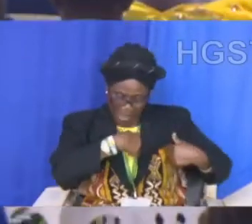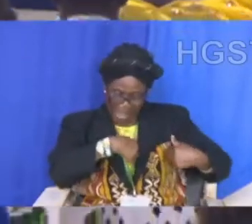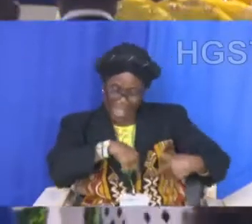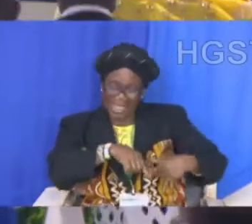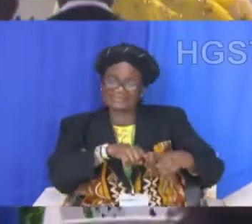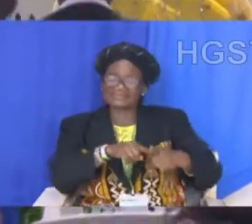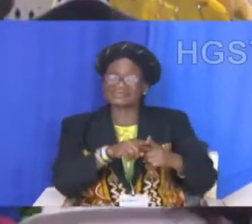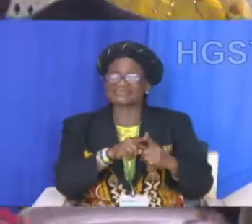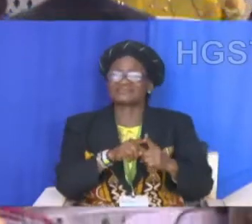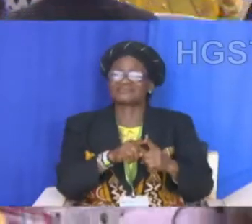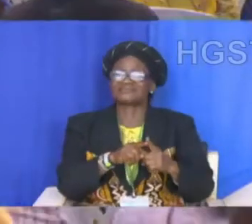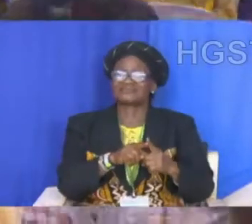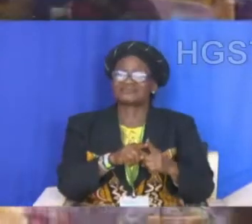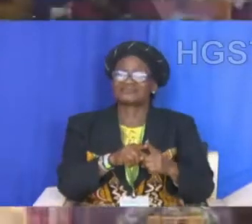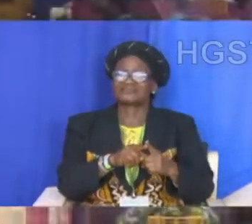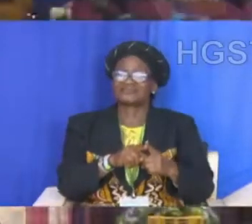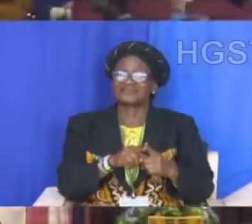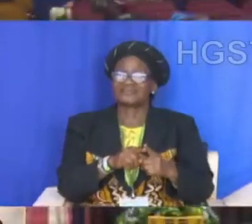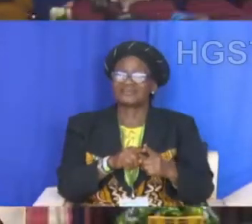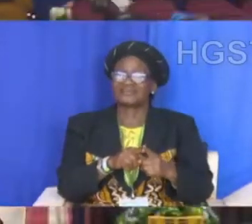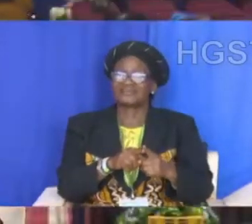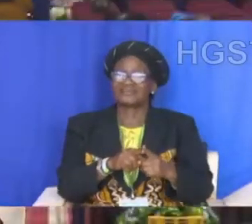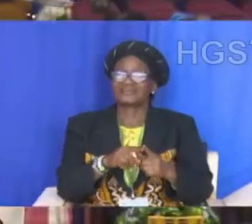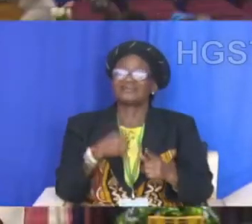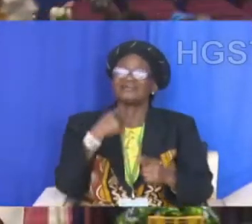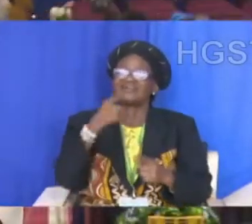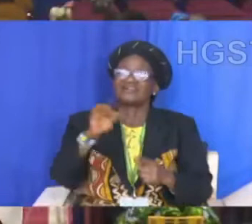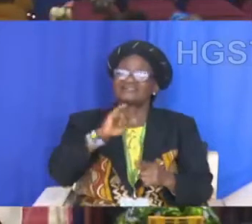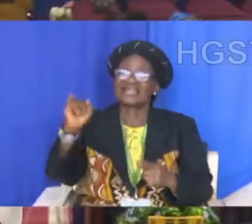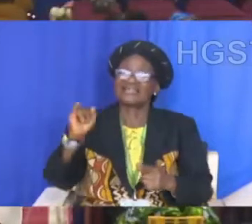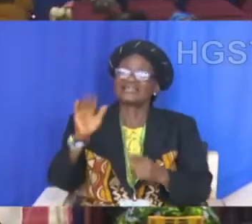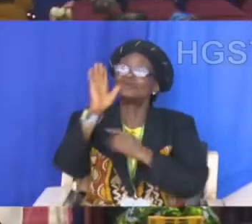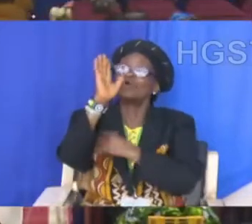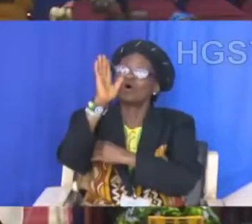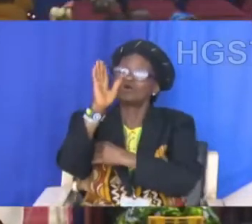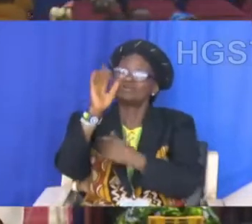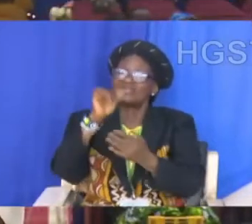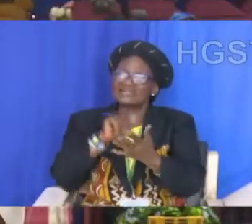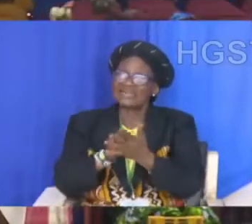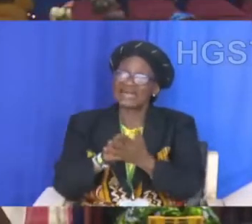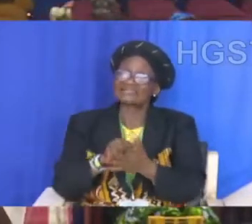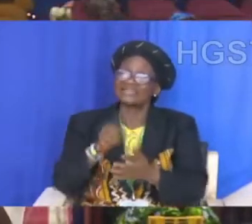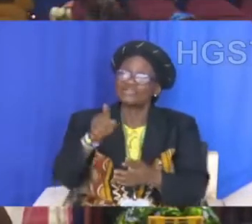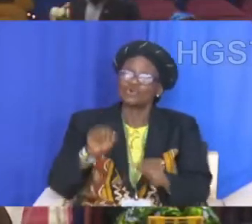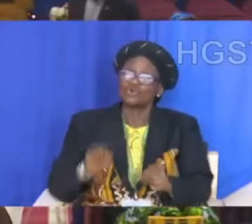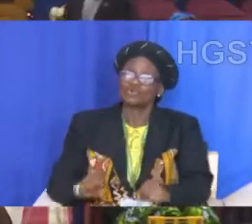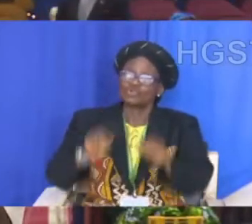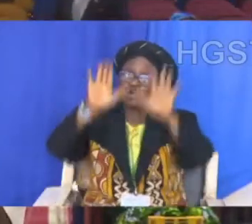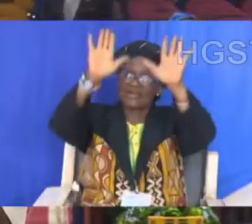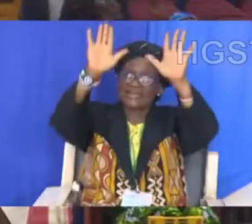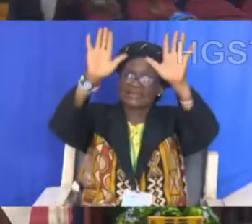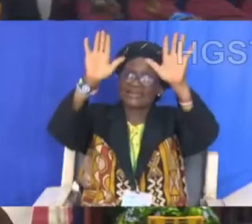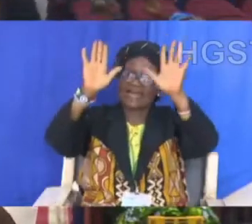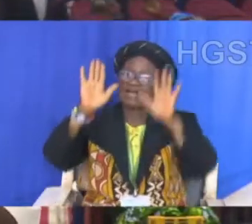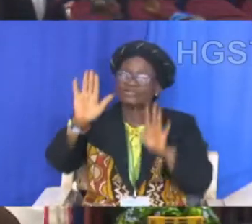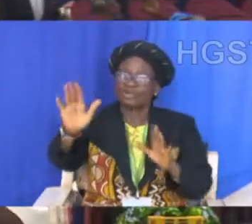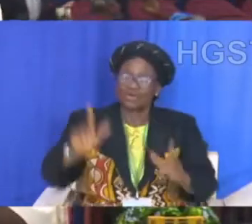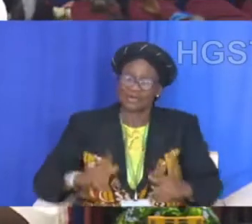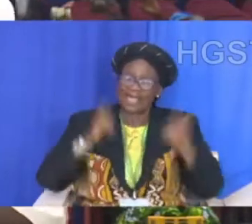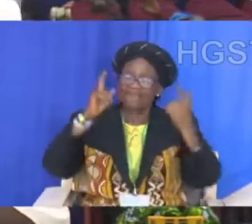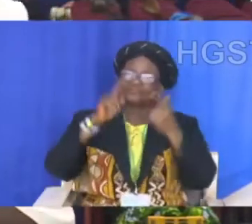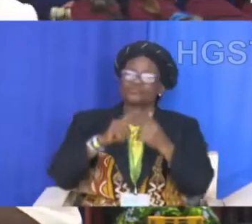battles for you and begin to fight? You better run forward and surrender your life to Jesus Christ now. 3.